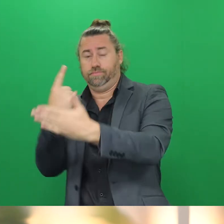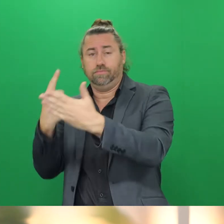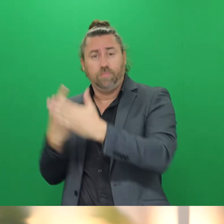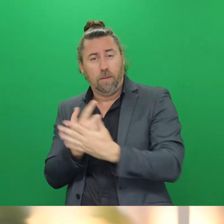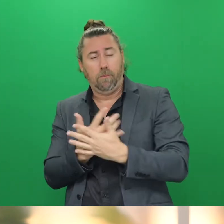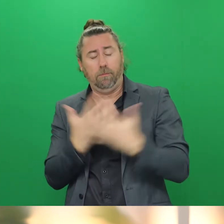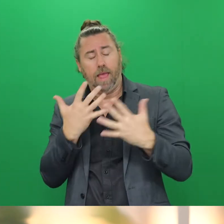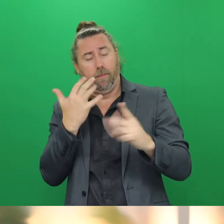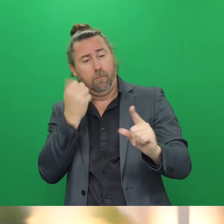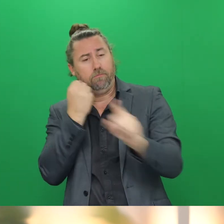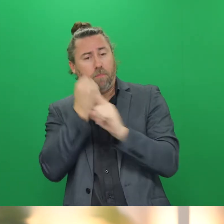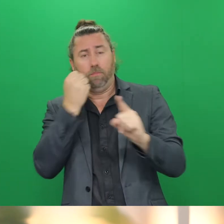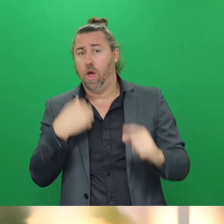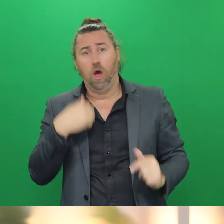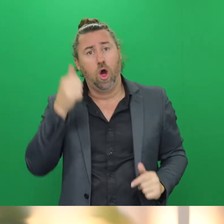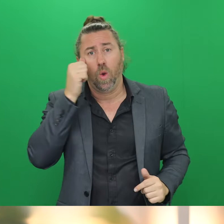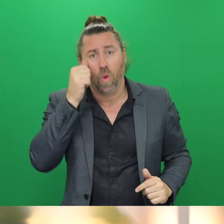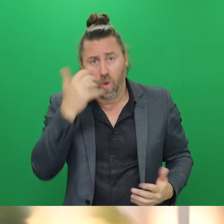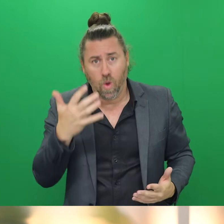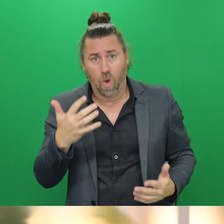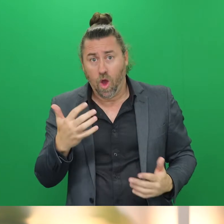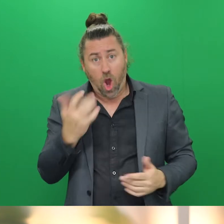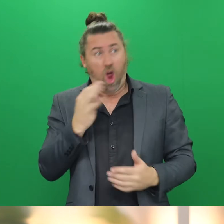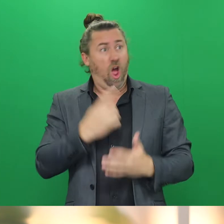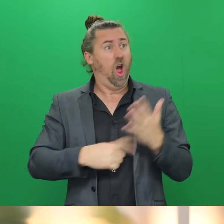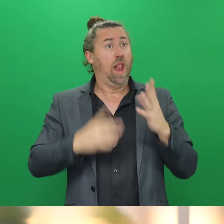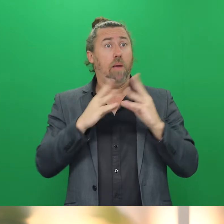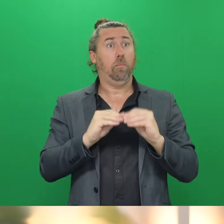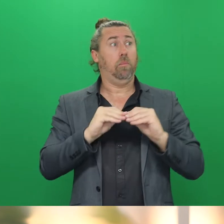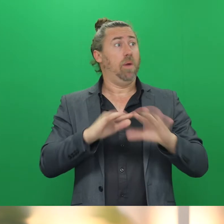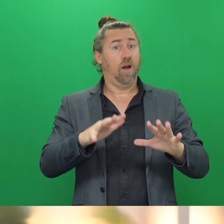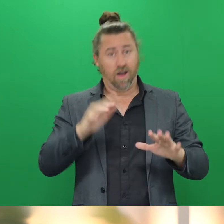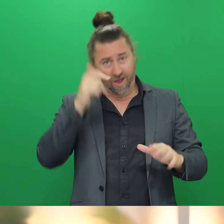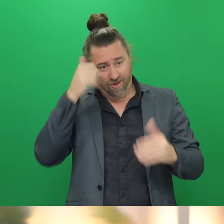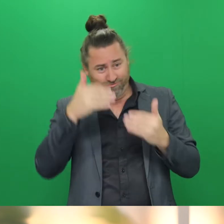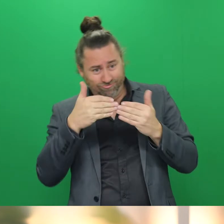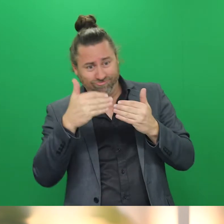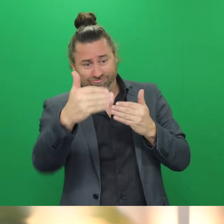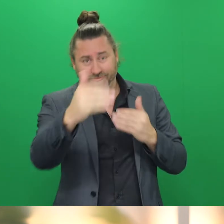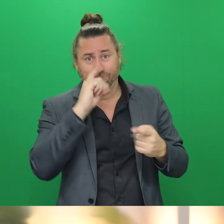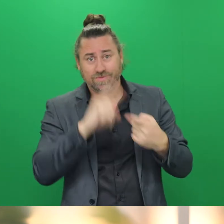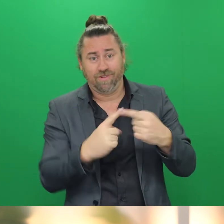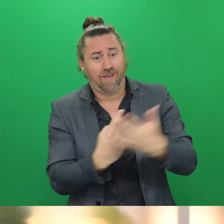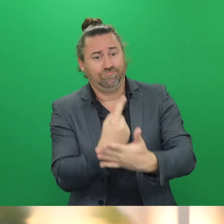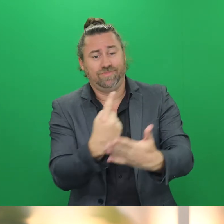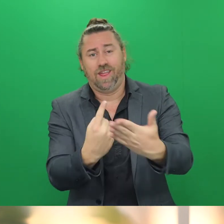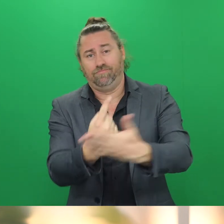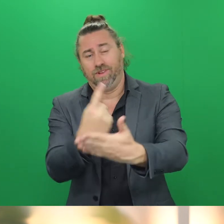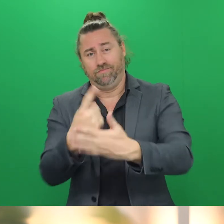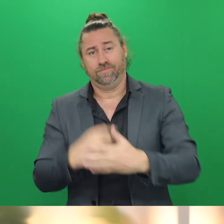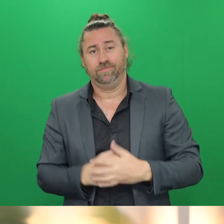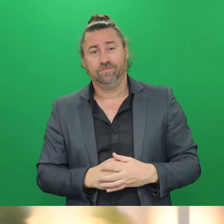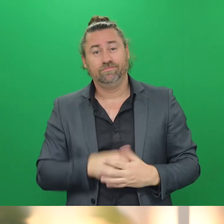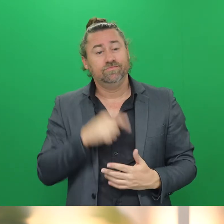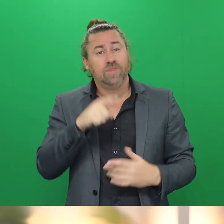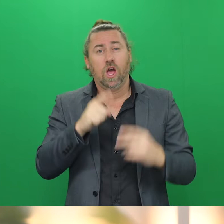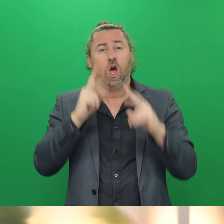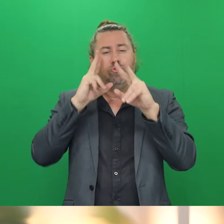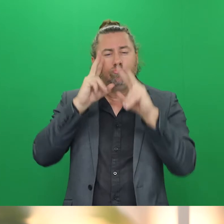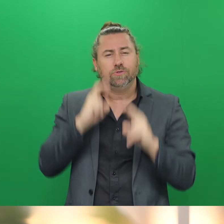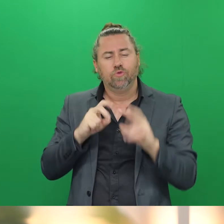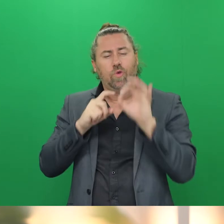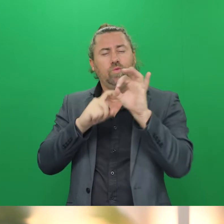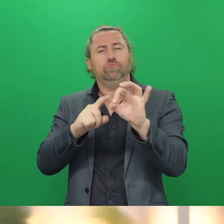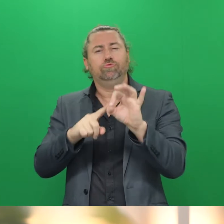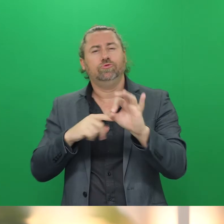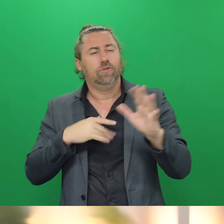been profound and may well continue to impact Australians into the future. The data from this study alone cannot tell us